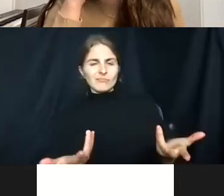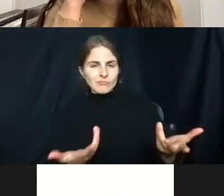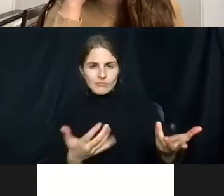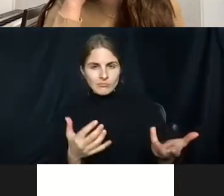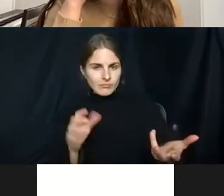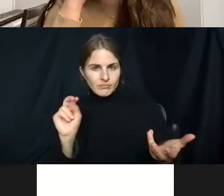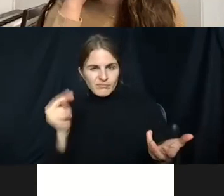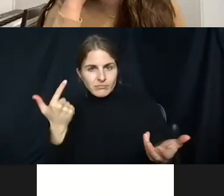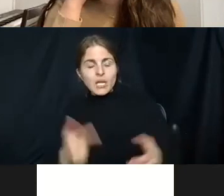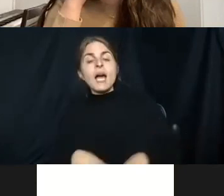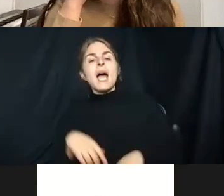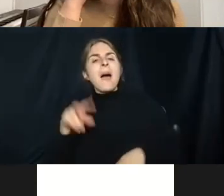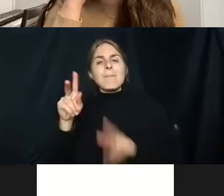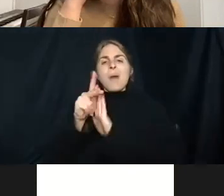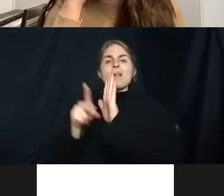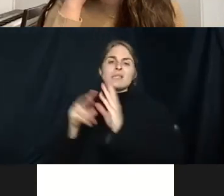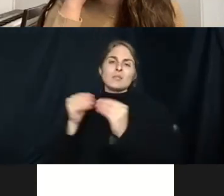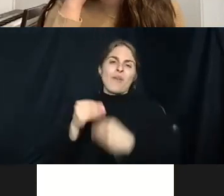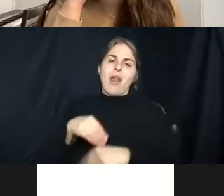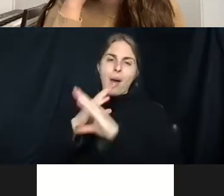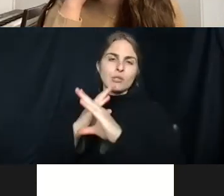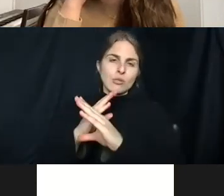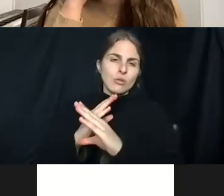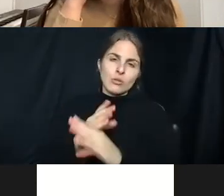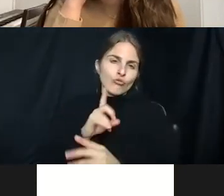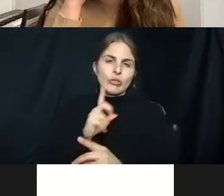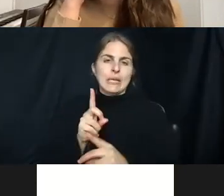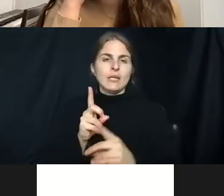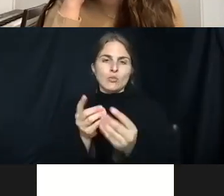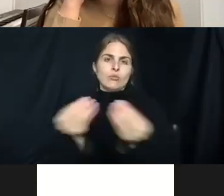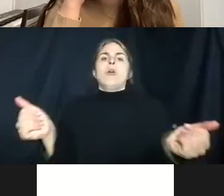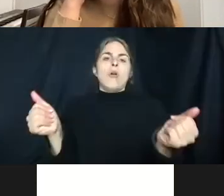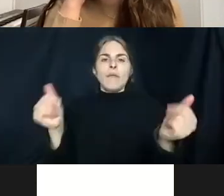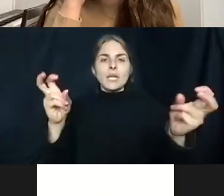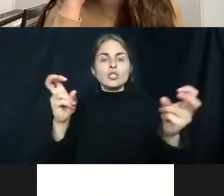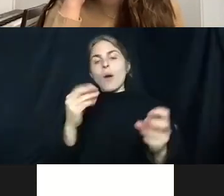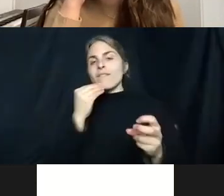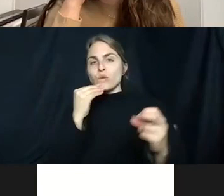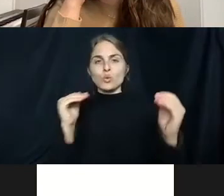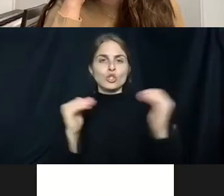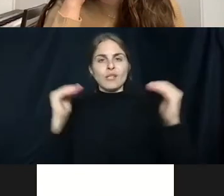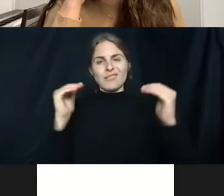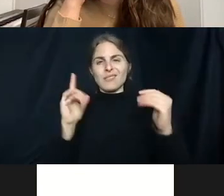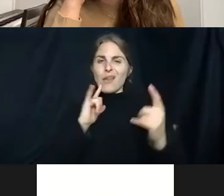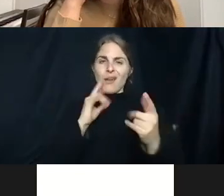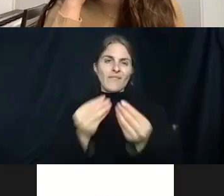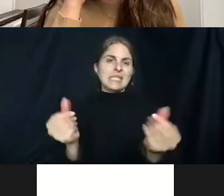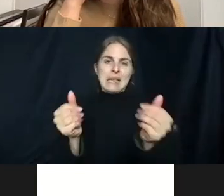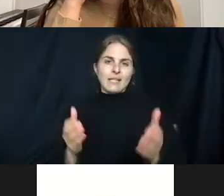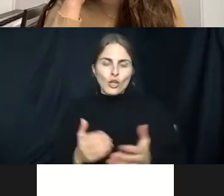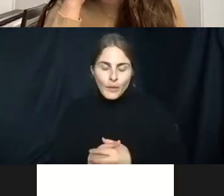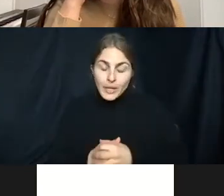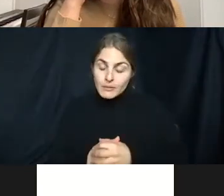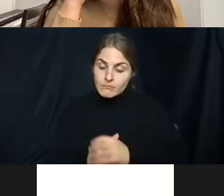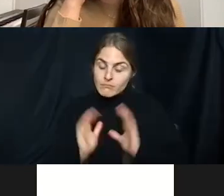Yeah, I see policy as more of an obstacle to the issue of food justice than a facilitator. But that's me,